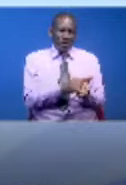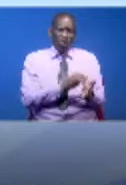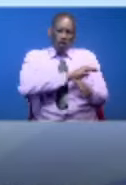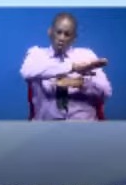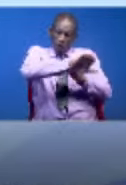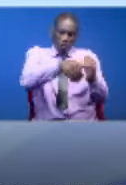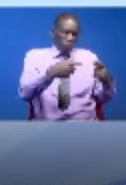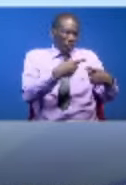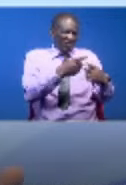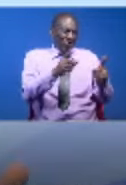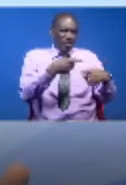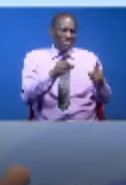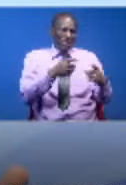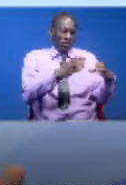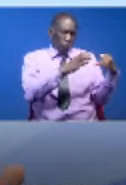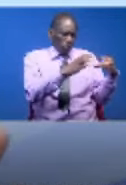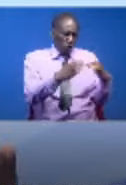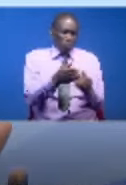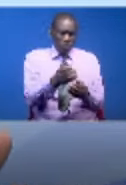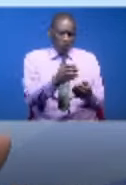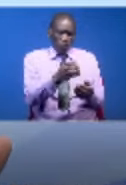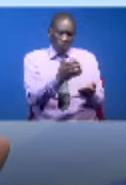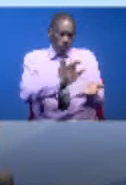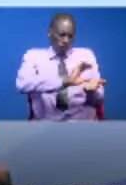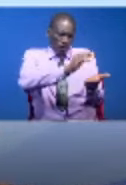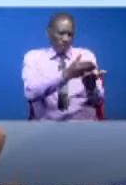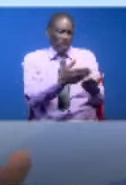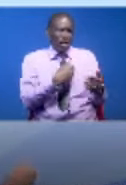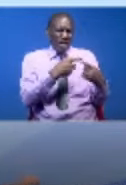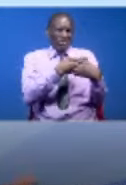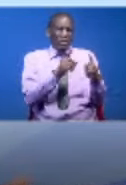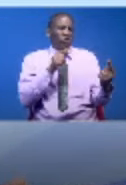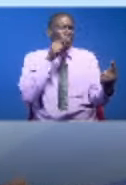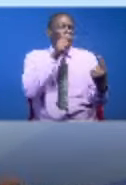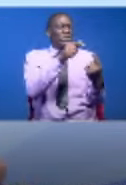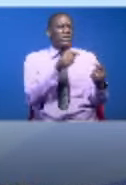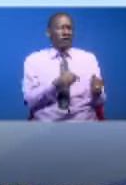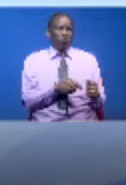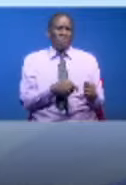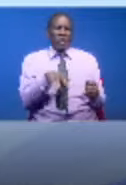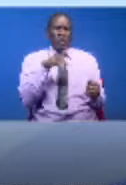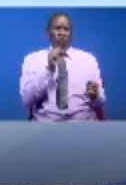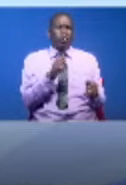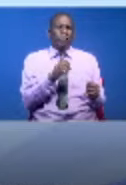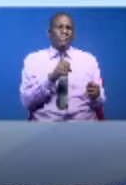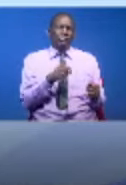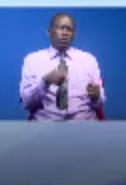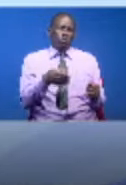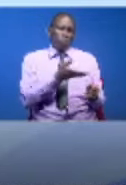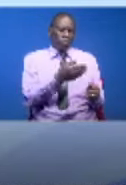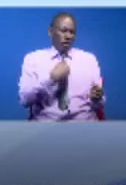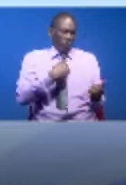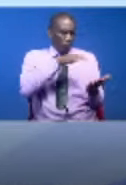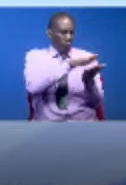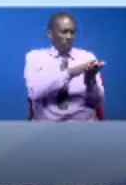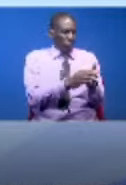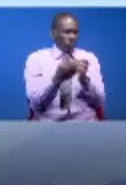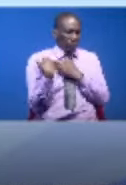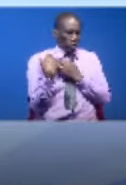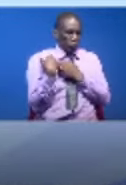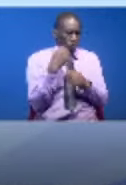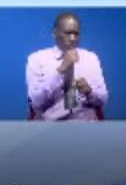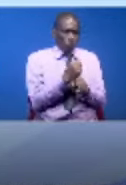different pools of capital have different objectives, as it were. So there are the banks which have a role to play, then